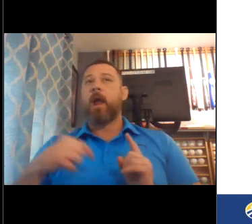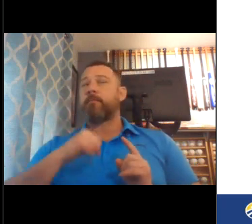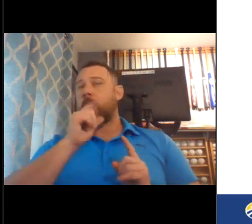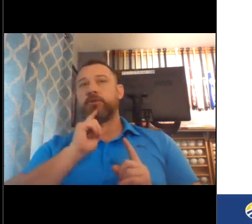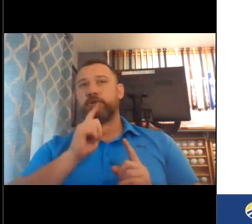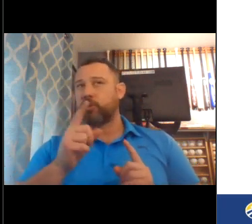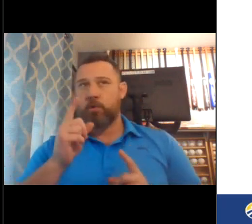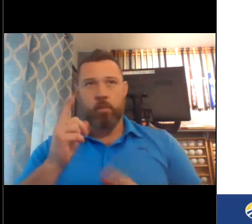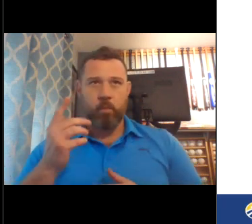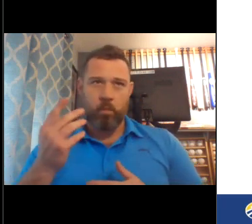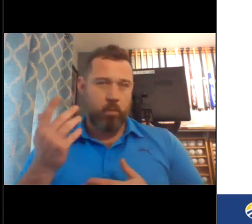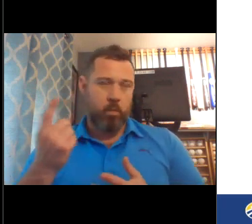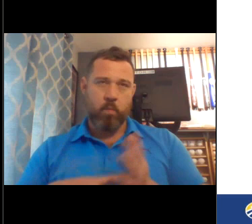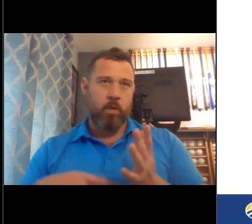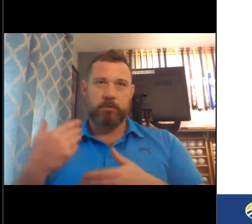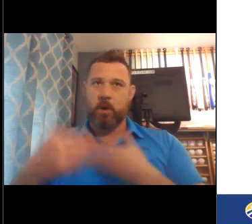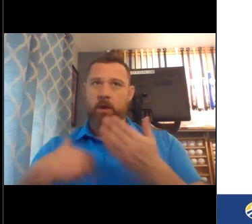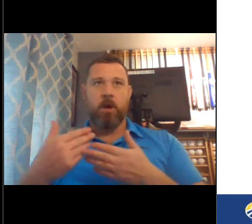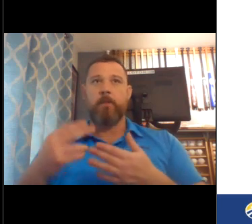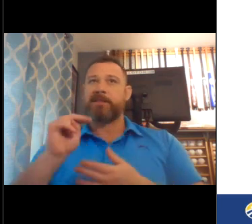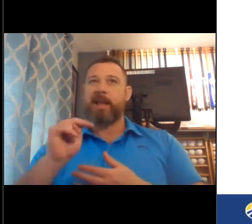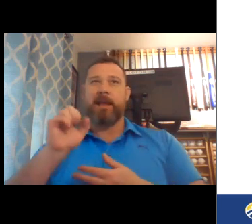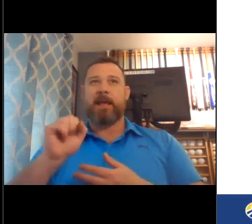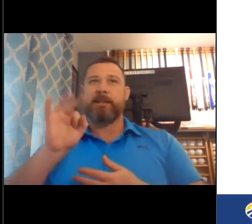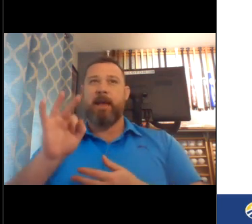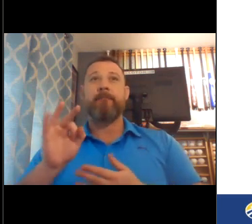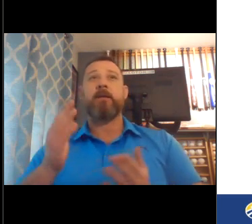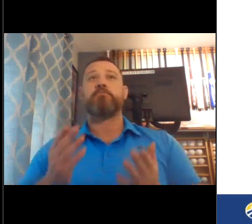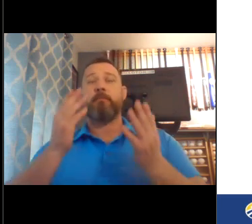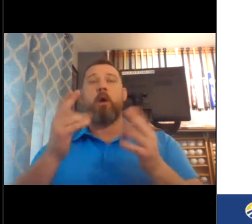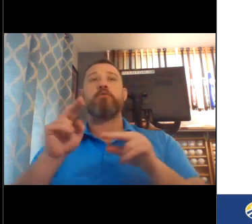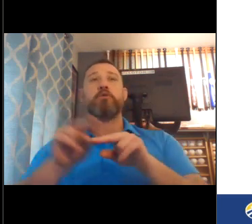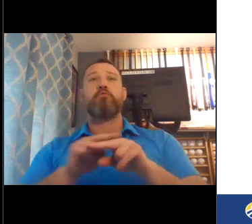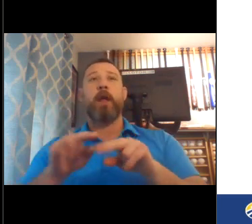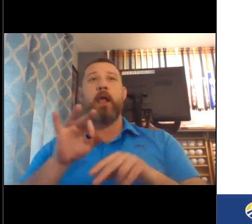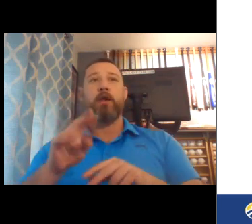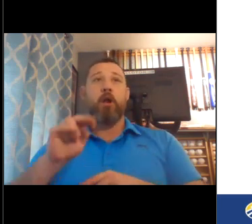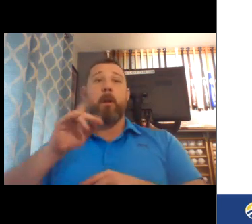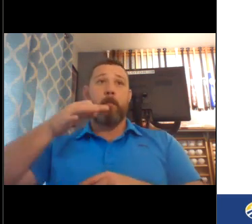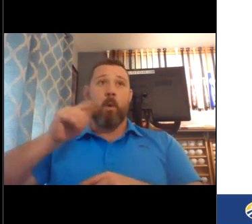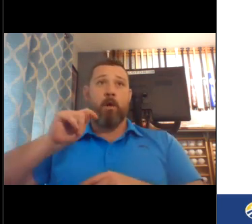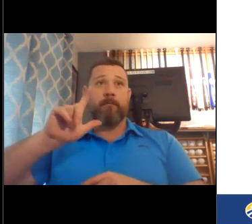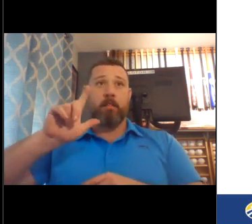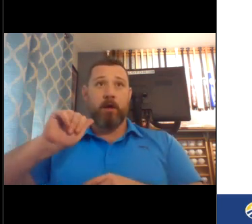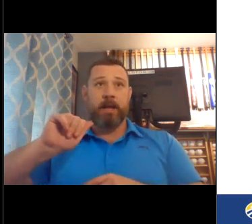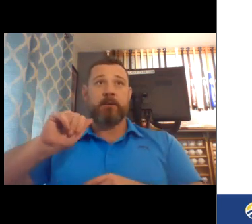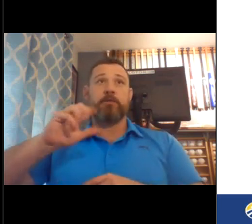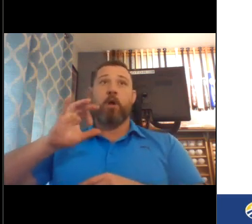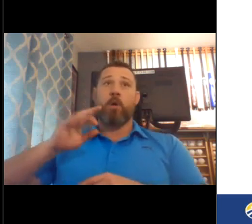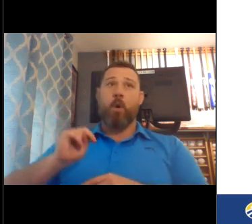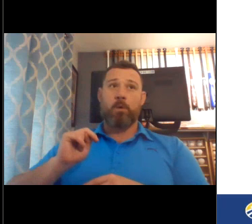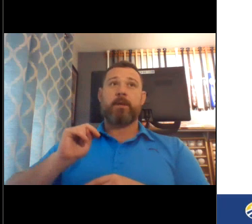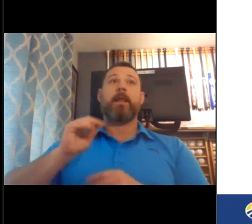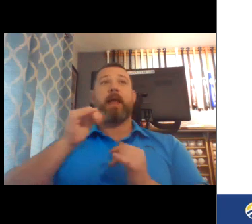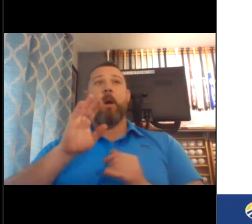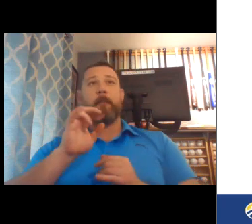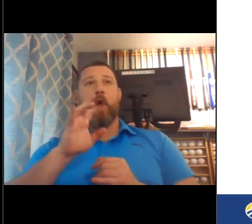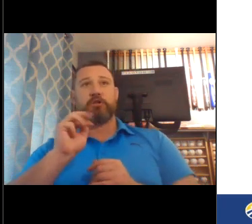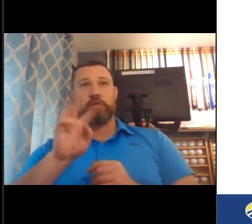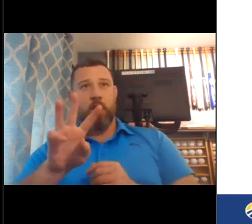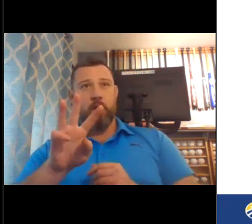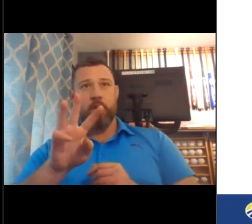going on now because BNSF has proposed rail yards at the Port of Los Angeles, Colton, and now Barstow. And I'm not sure if they're